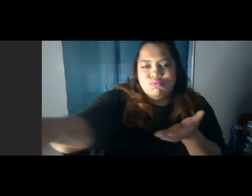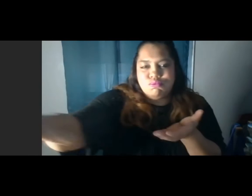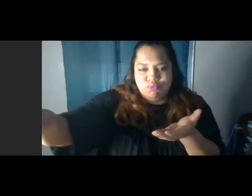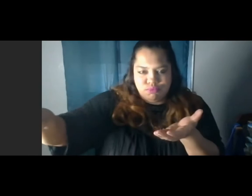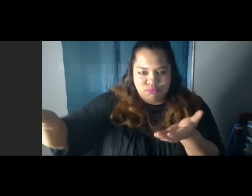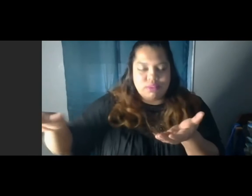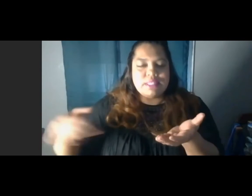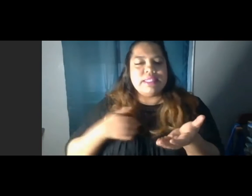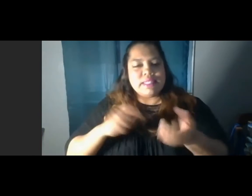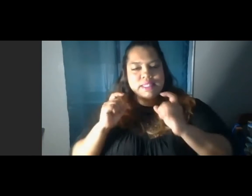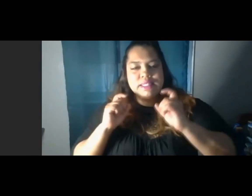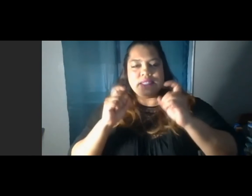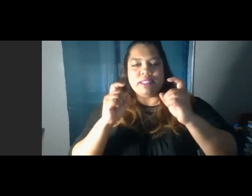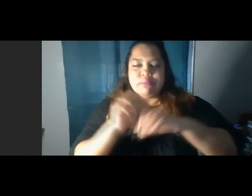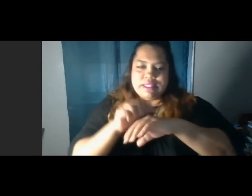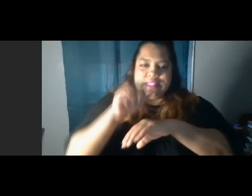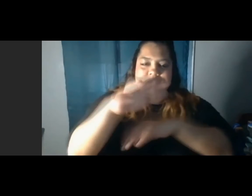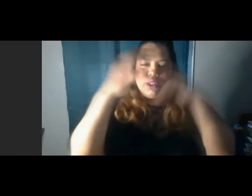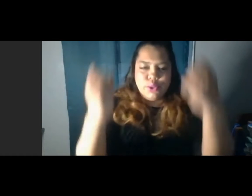world. I'm sending